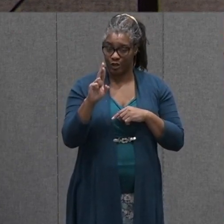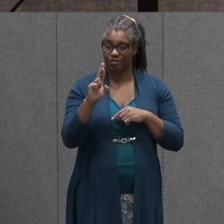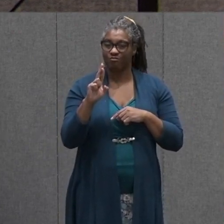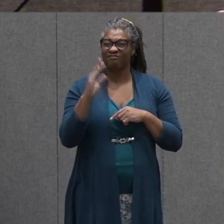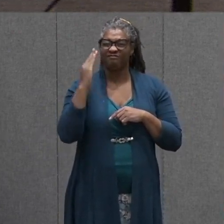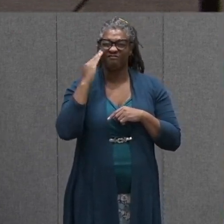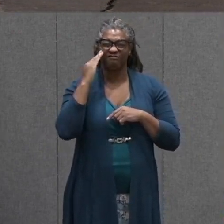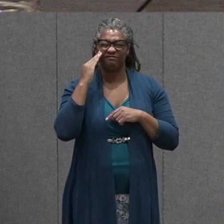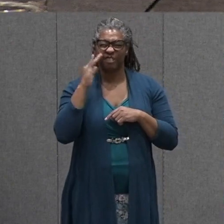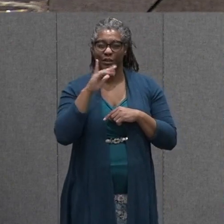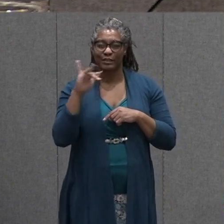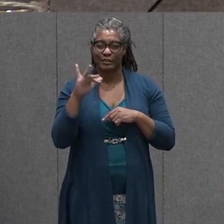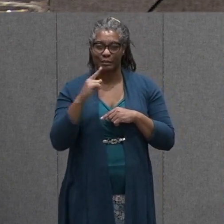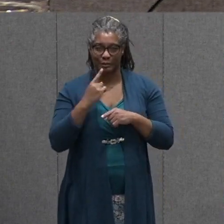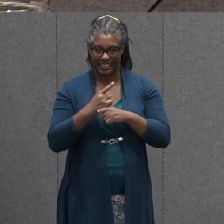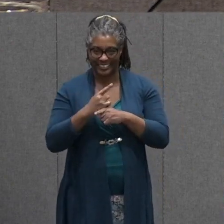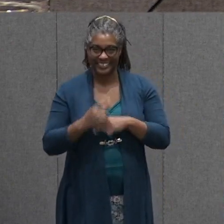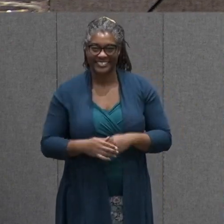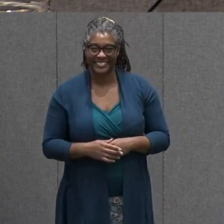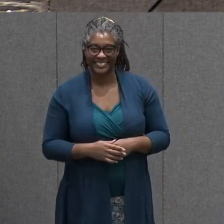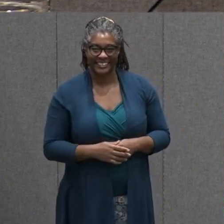underline per next.